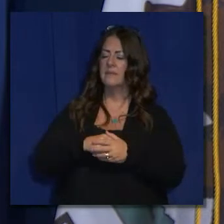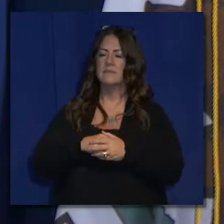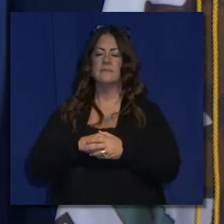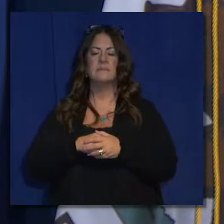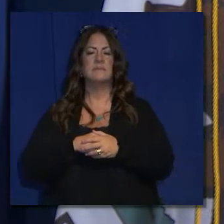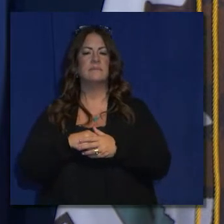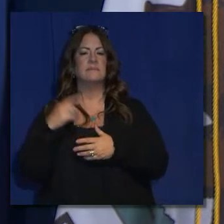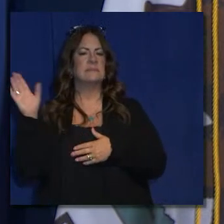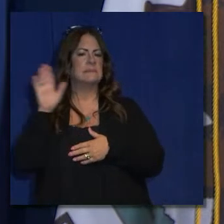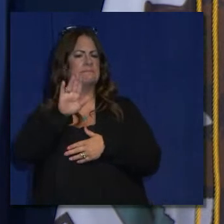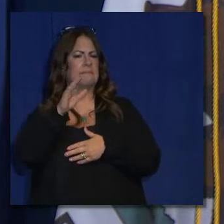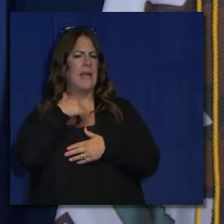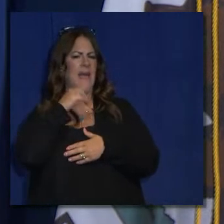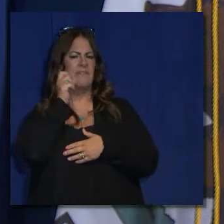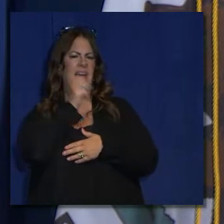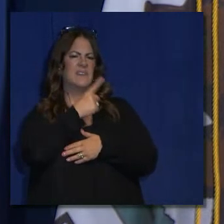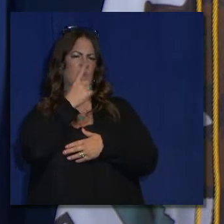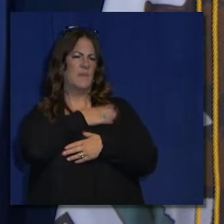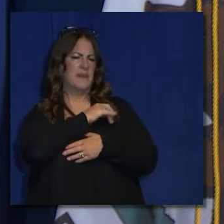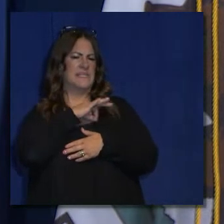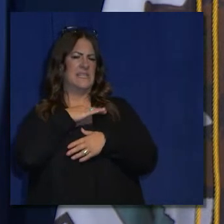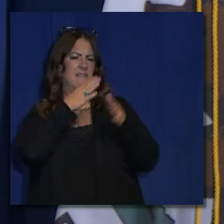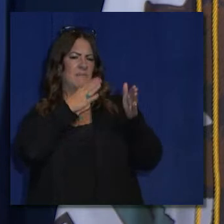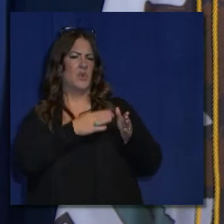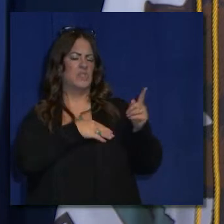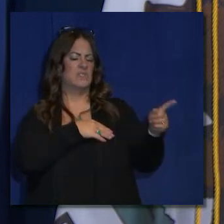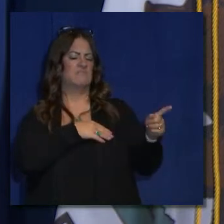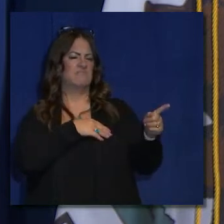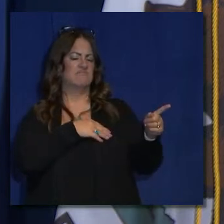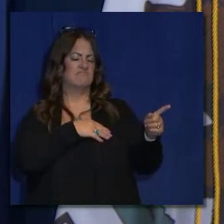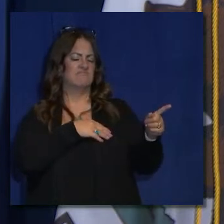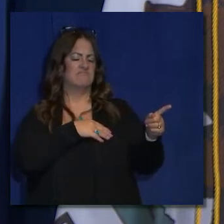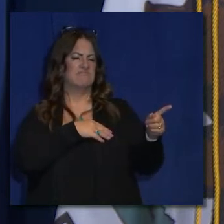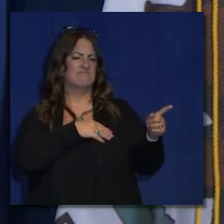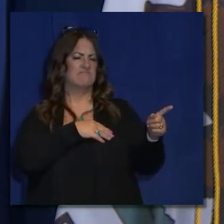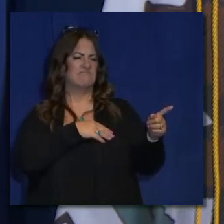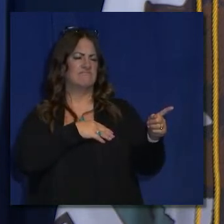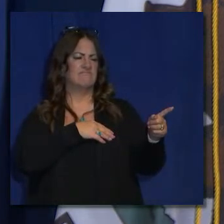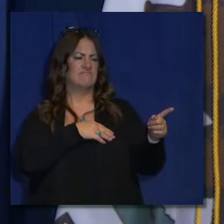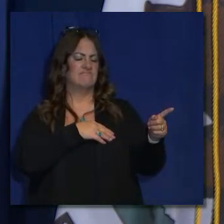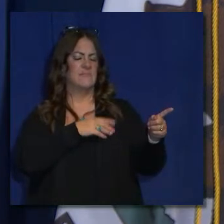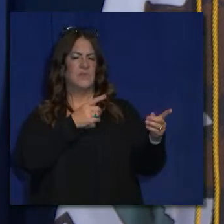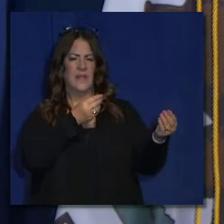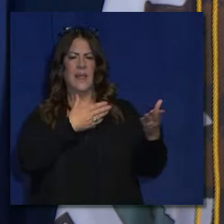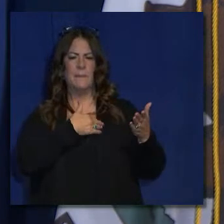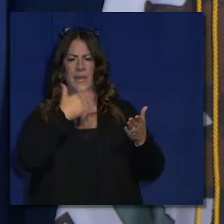might ask for a help from one of my team members if they have that.